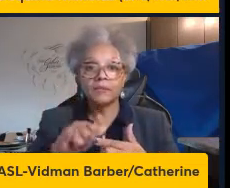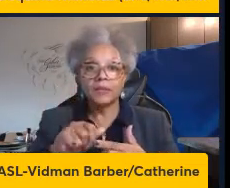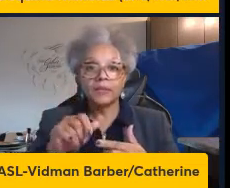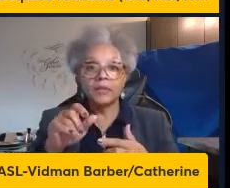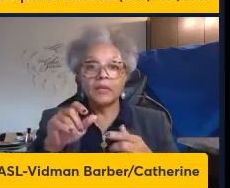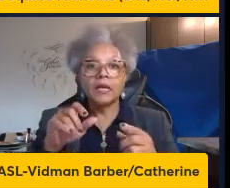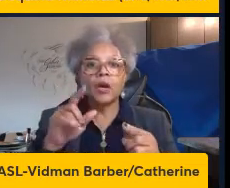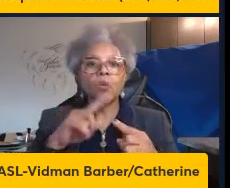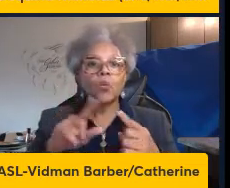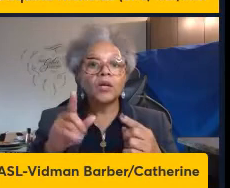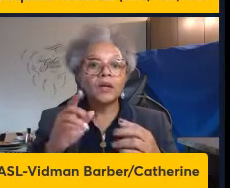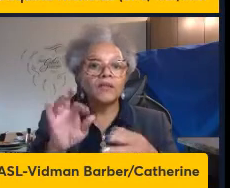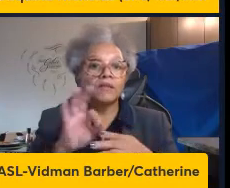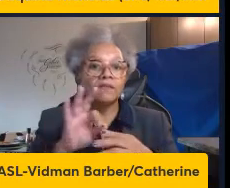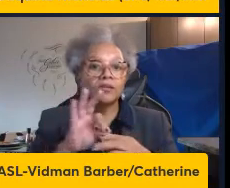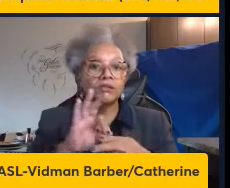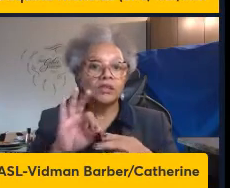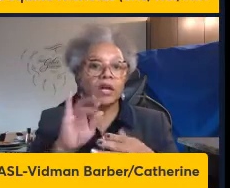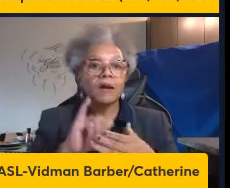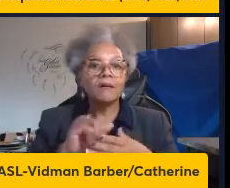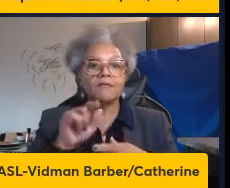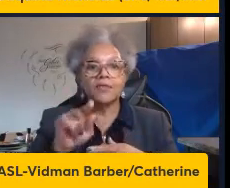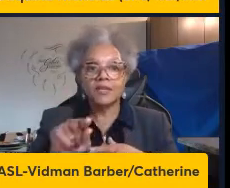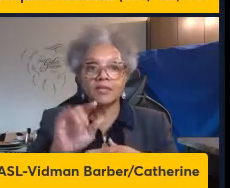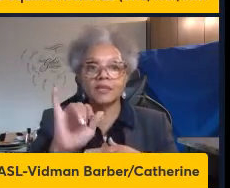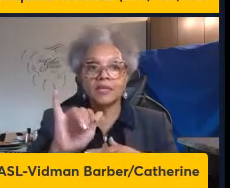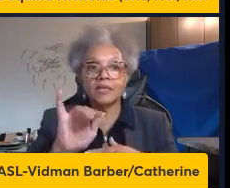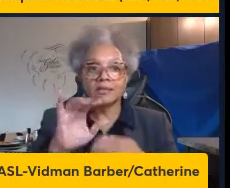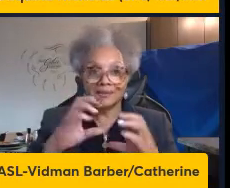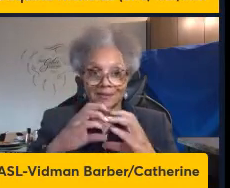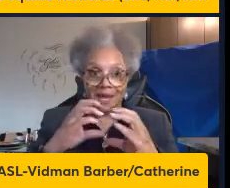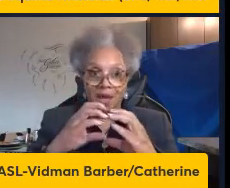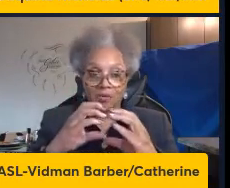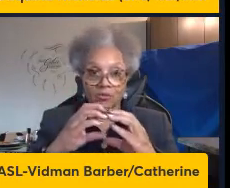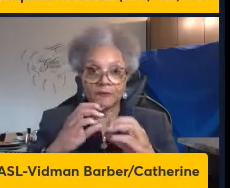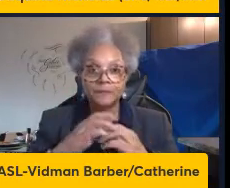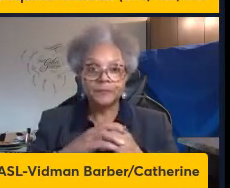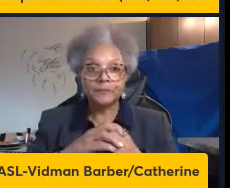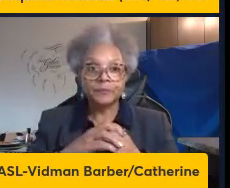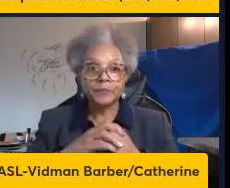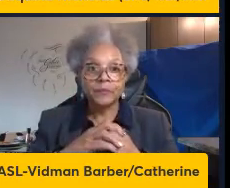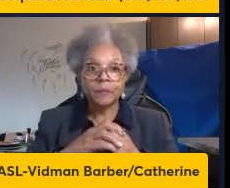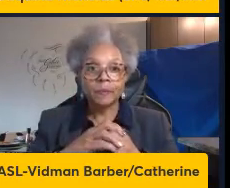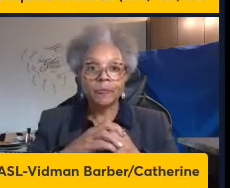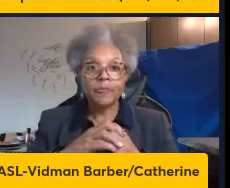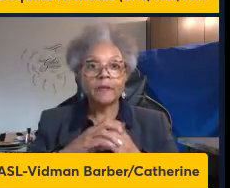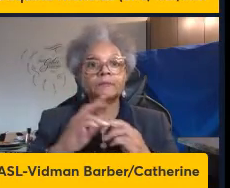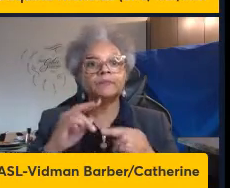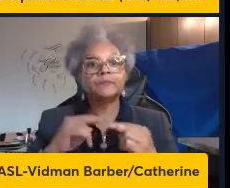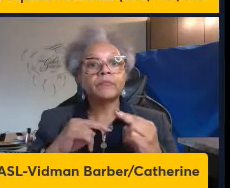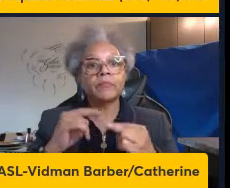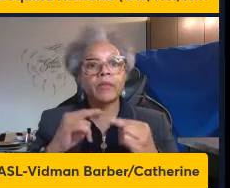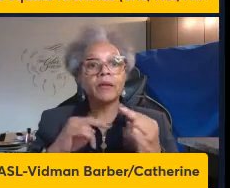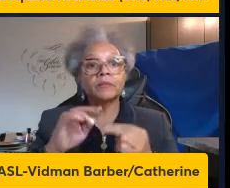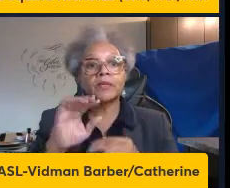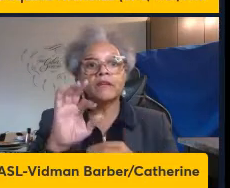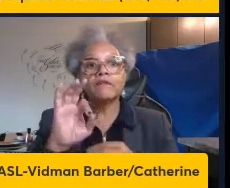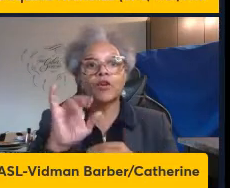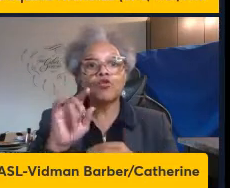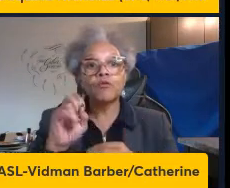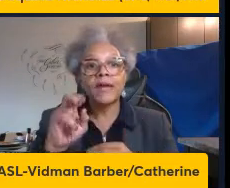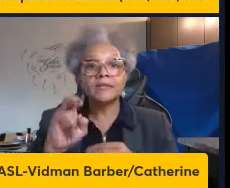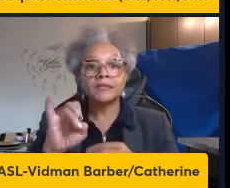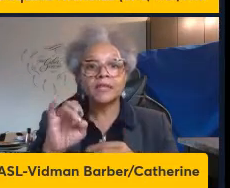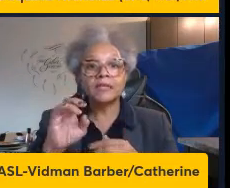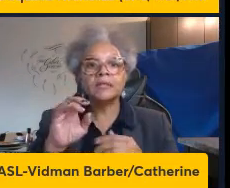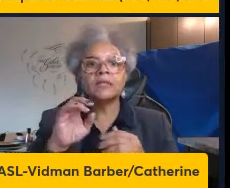of these immune cells that are recognizing lipids. One way to do this is by us building fluorescent probes on dextramers that